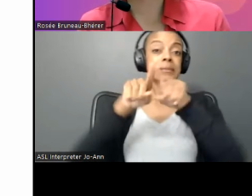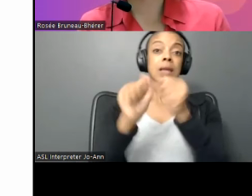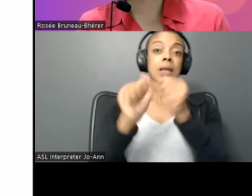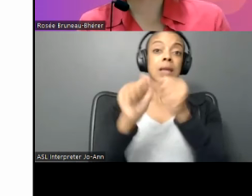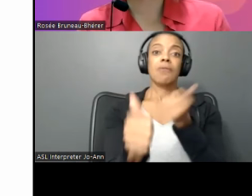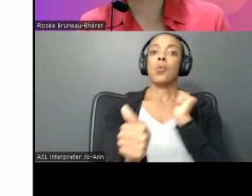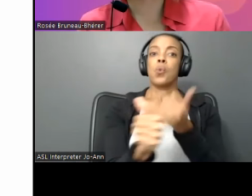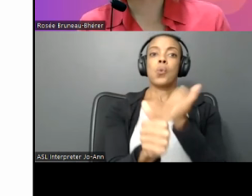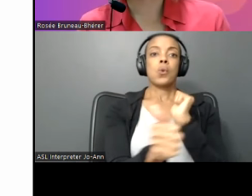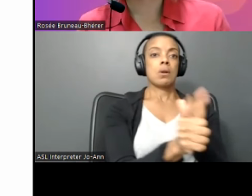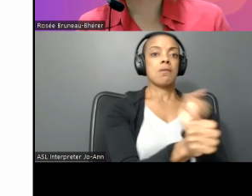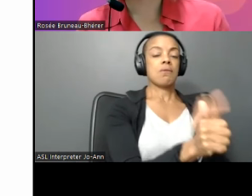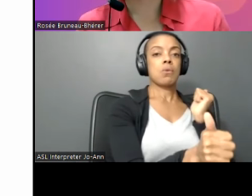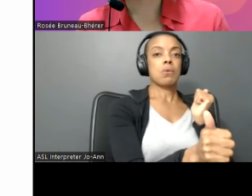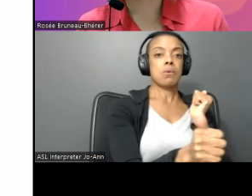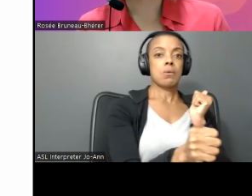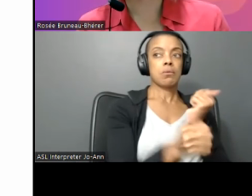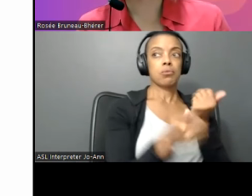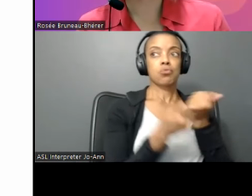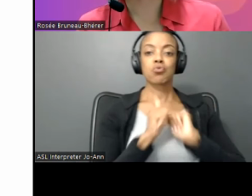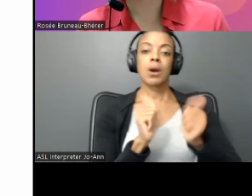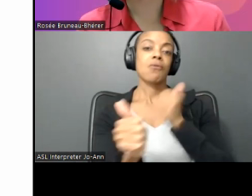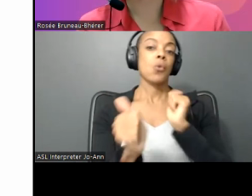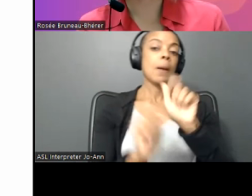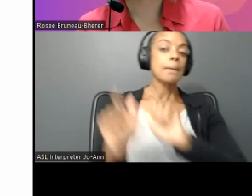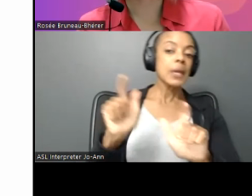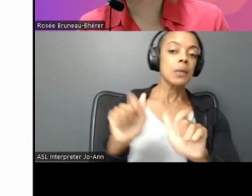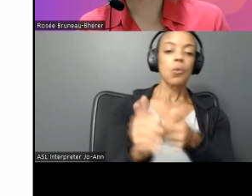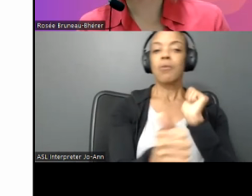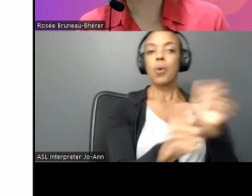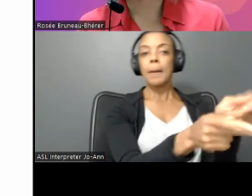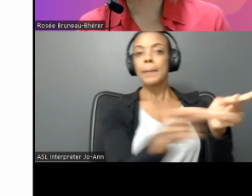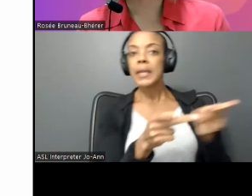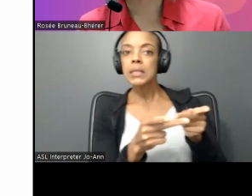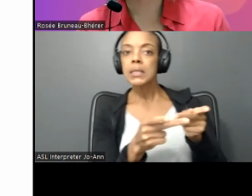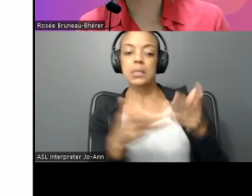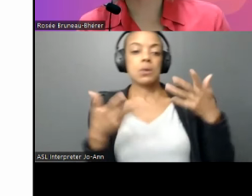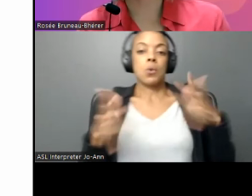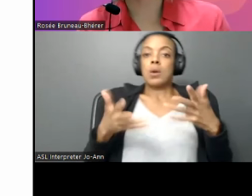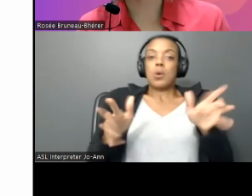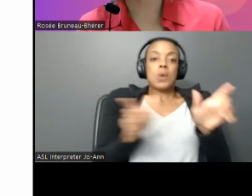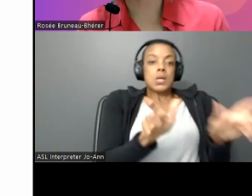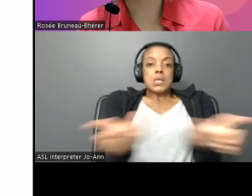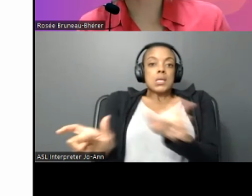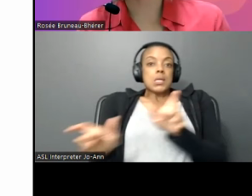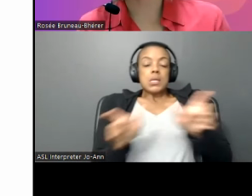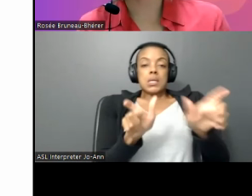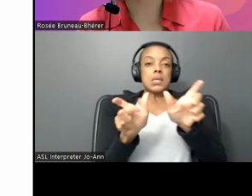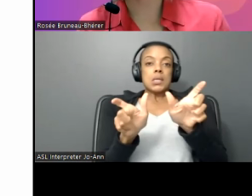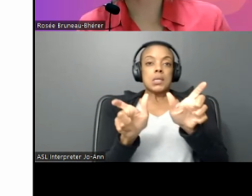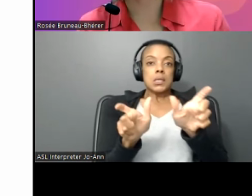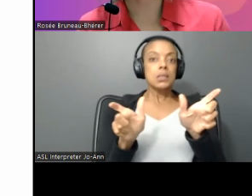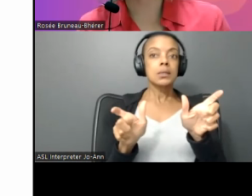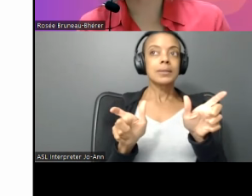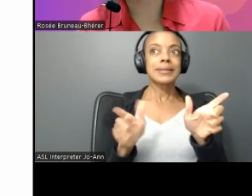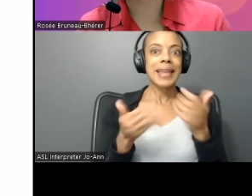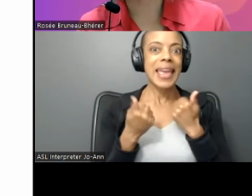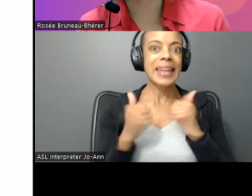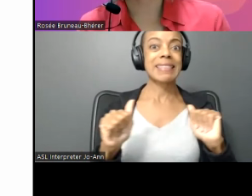know, trying to avoid people, places, all sorts of things that could bring the contact with a traumatic